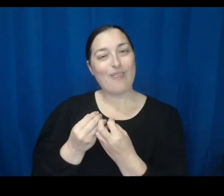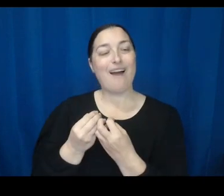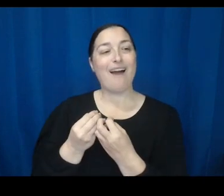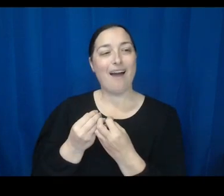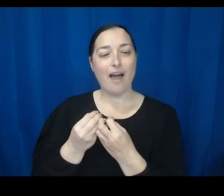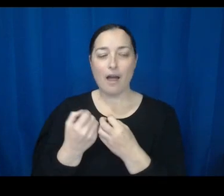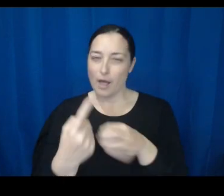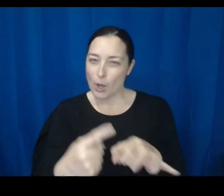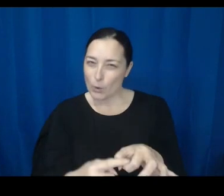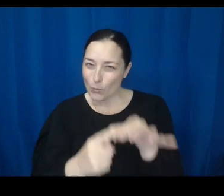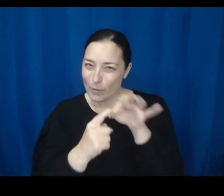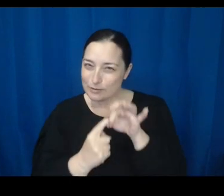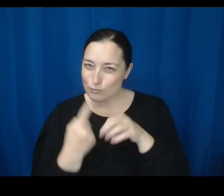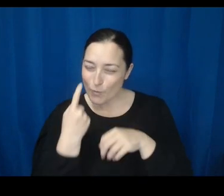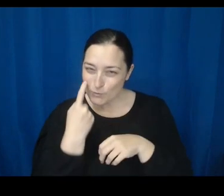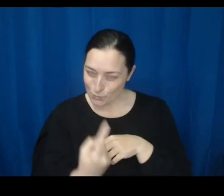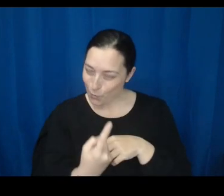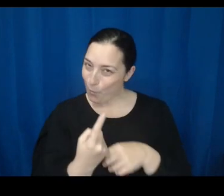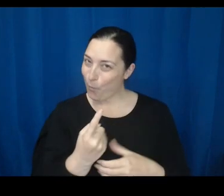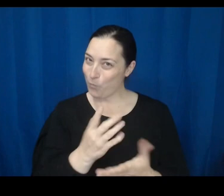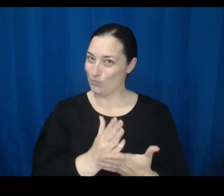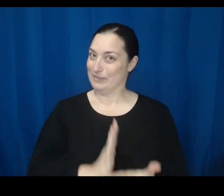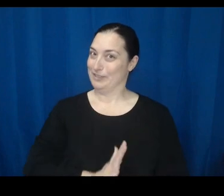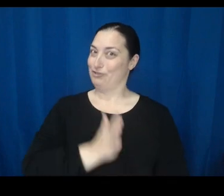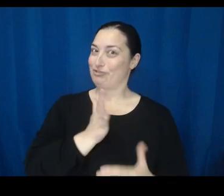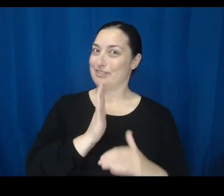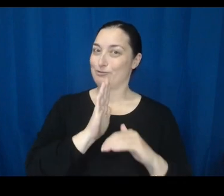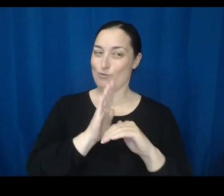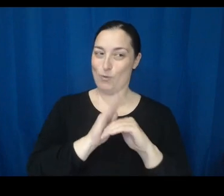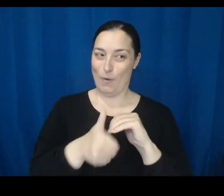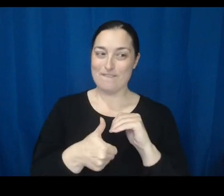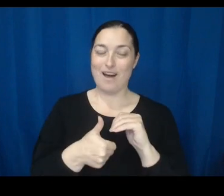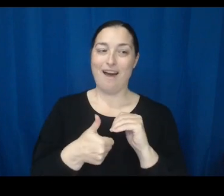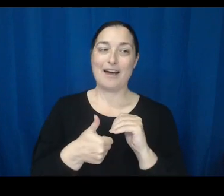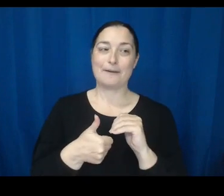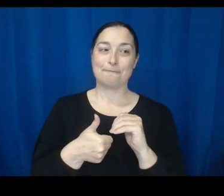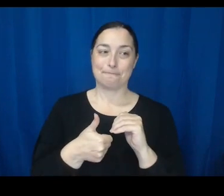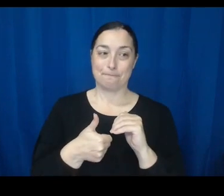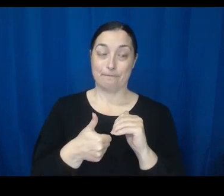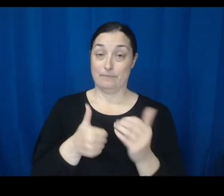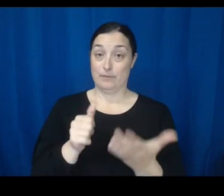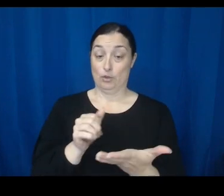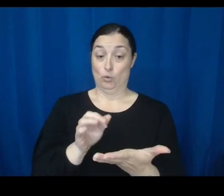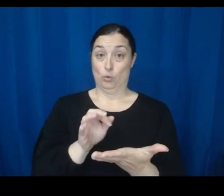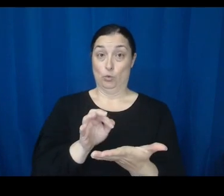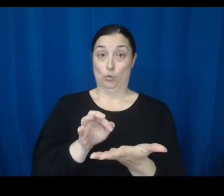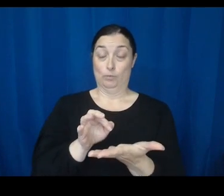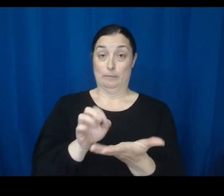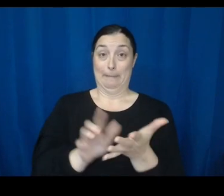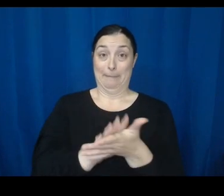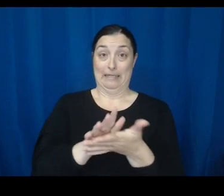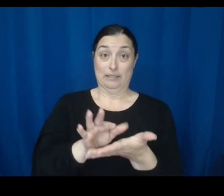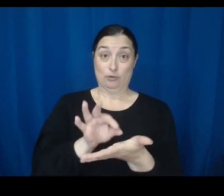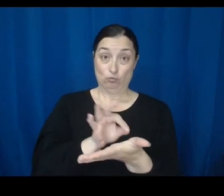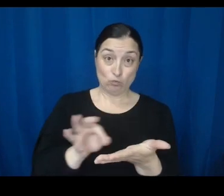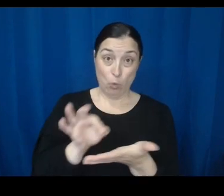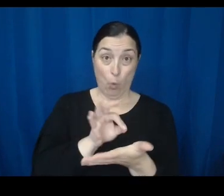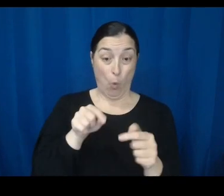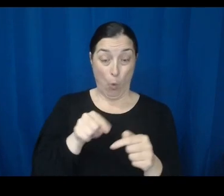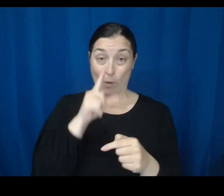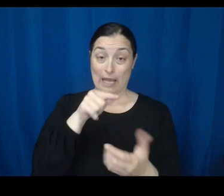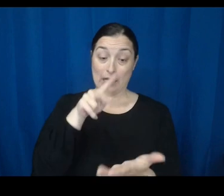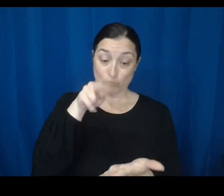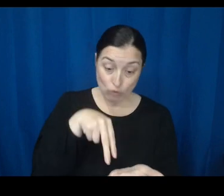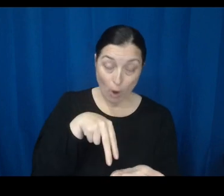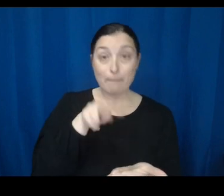in, which is interesting, in terms of just asking, do we draw in one go without looking, or do we stop and look and draw again? Mm.